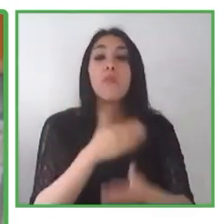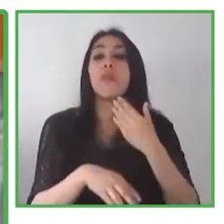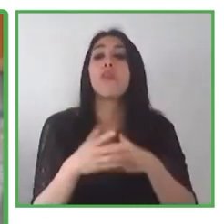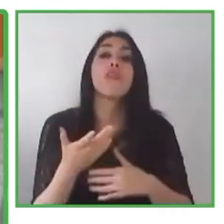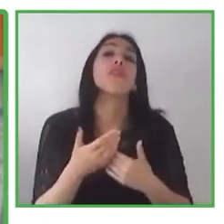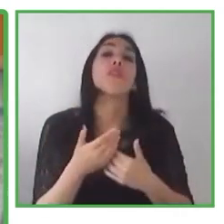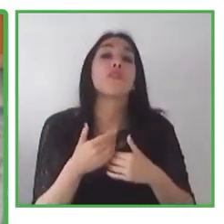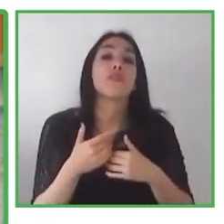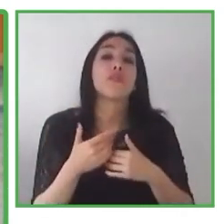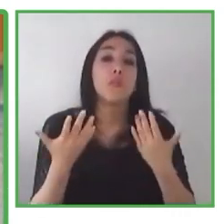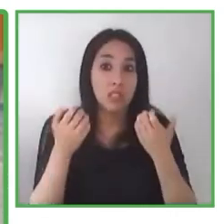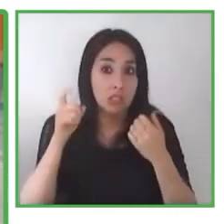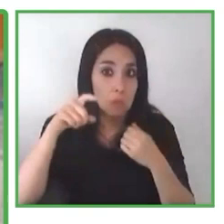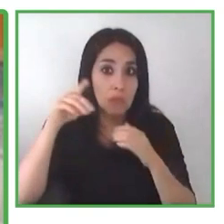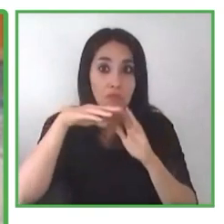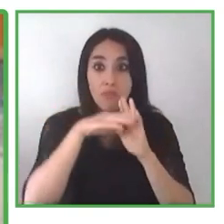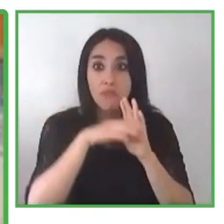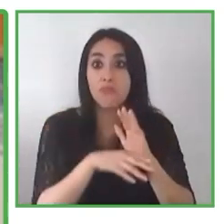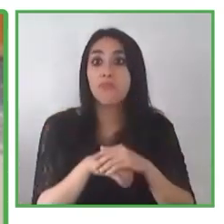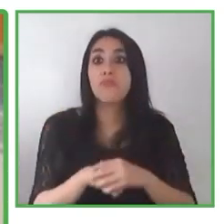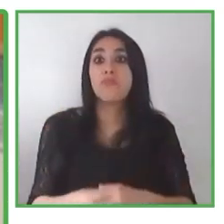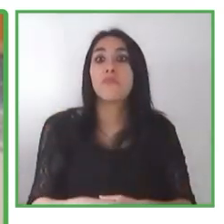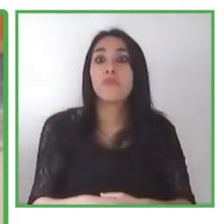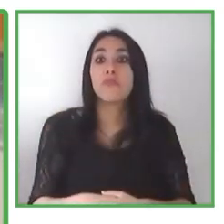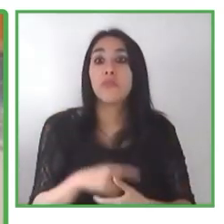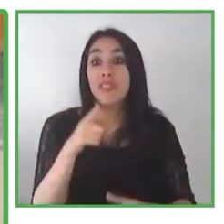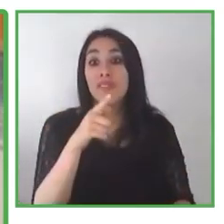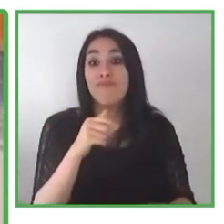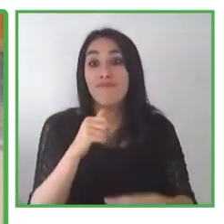employment for people with disabilities, we need